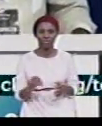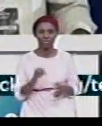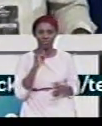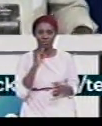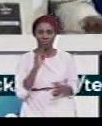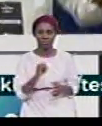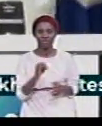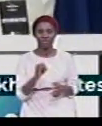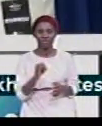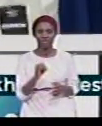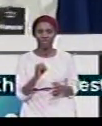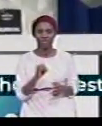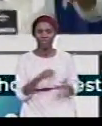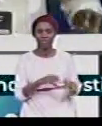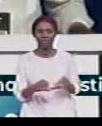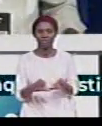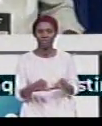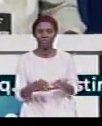effected.